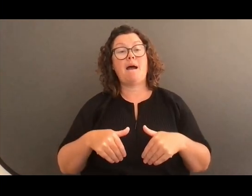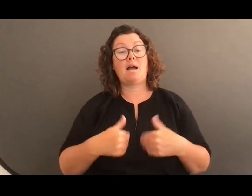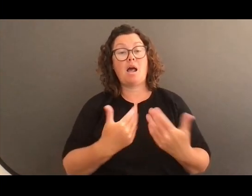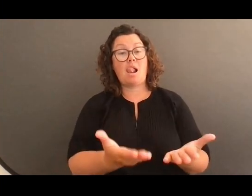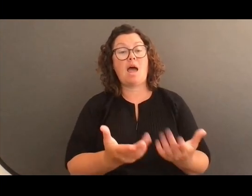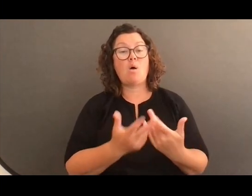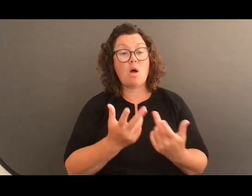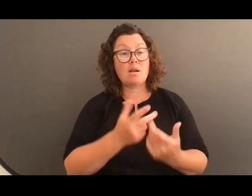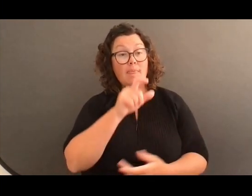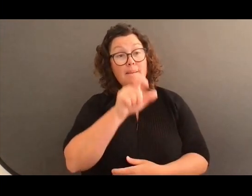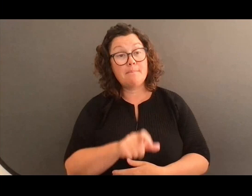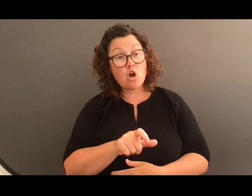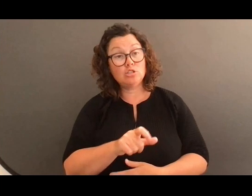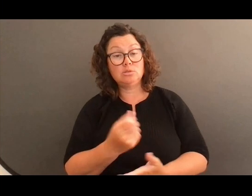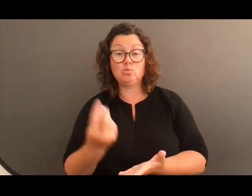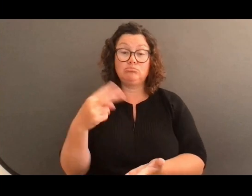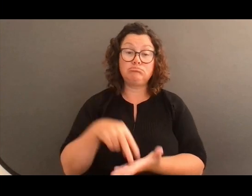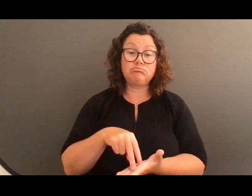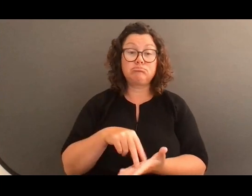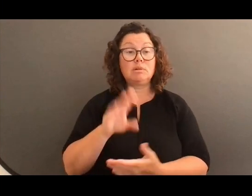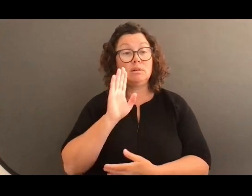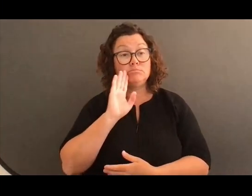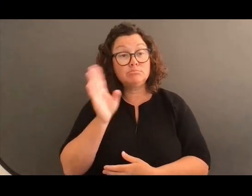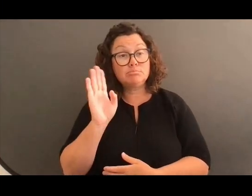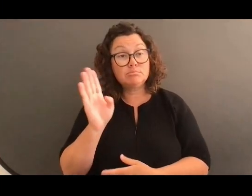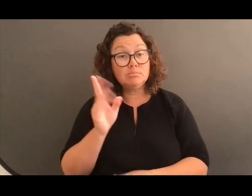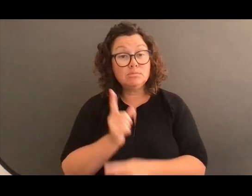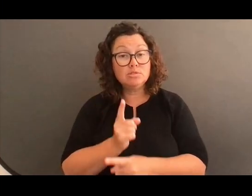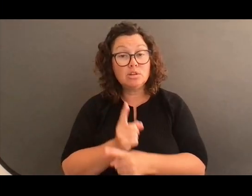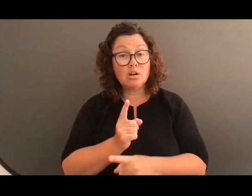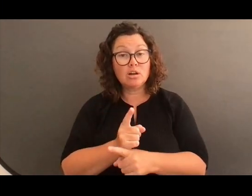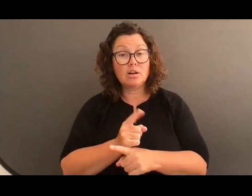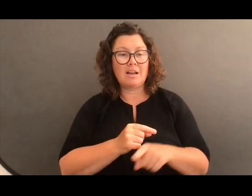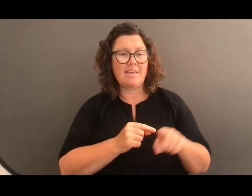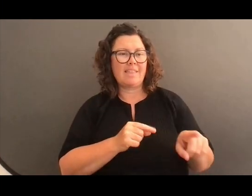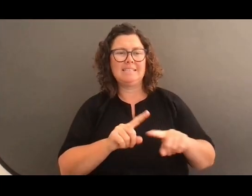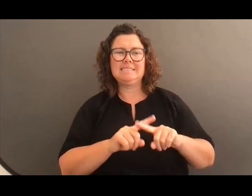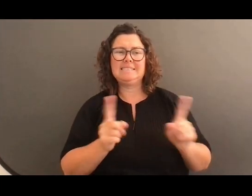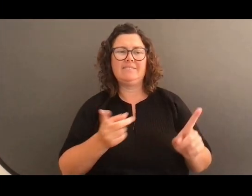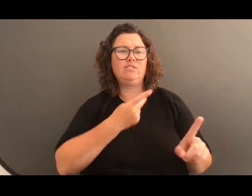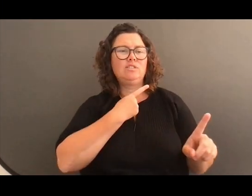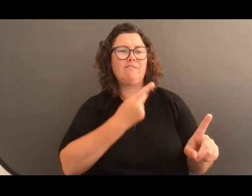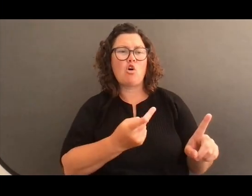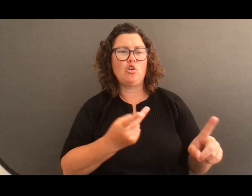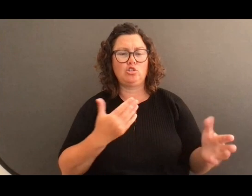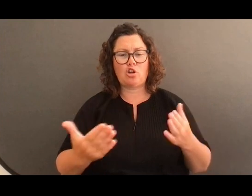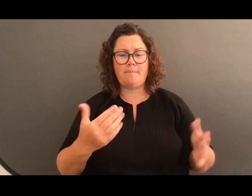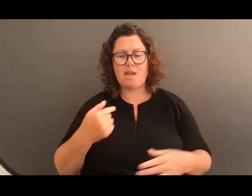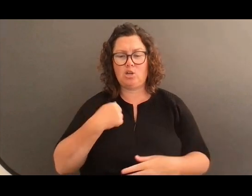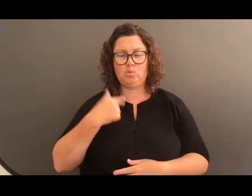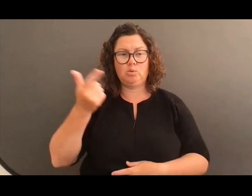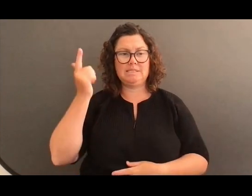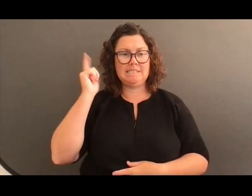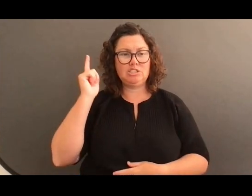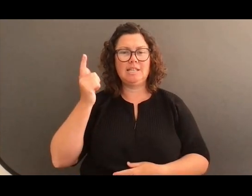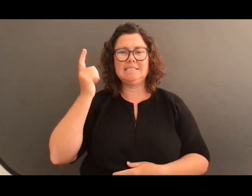talk or Trina to talk, it's a very different voice to a teacher talking, where a teacher is trying to cover curriculum